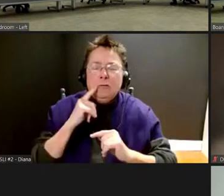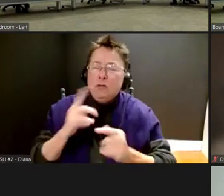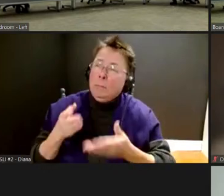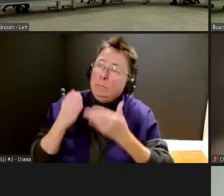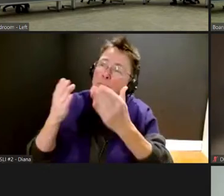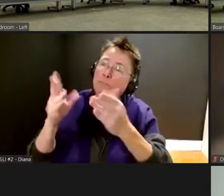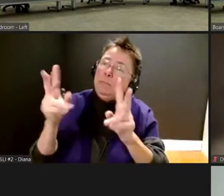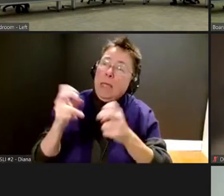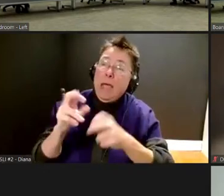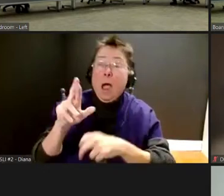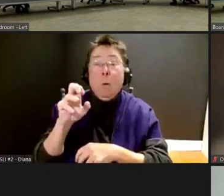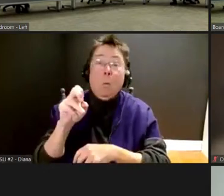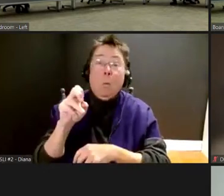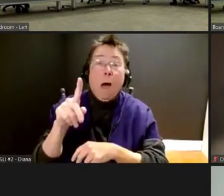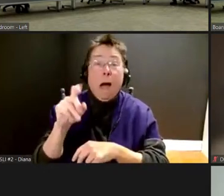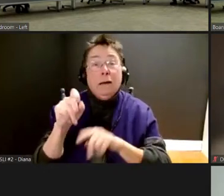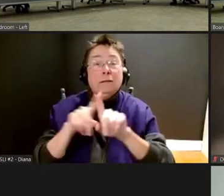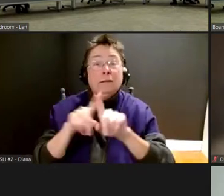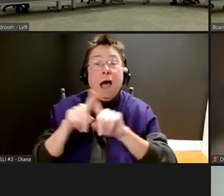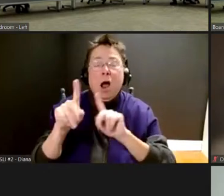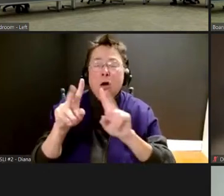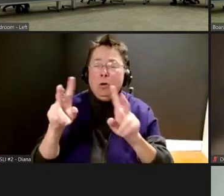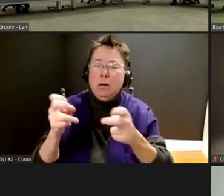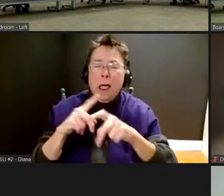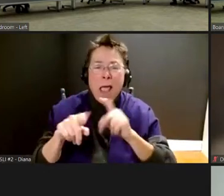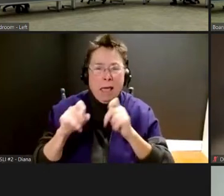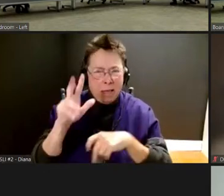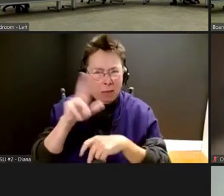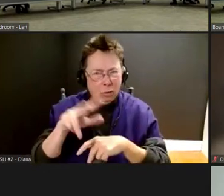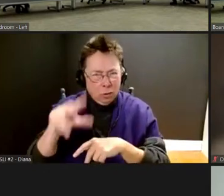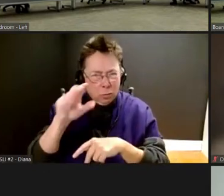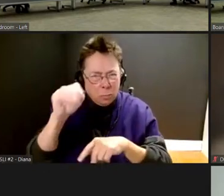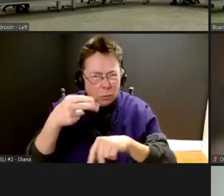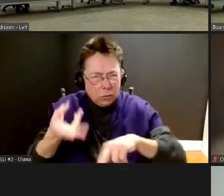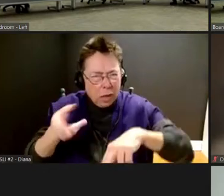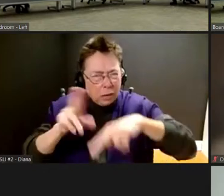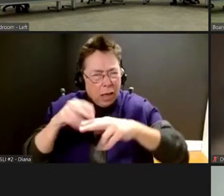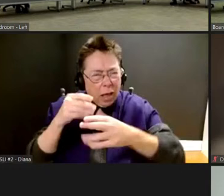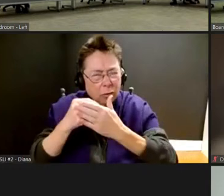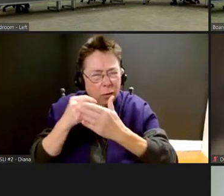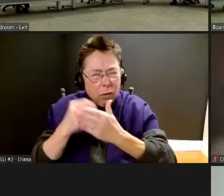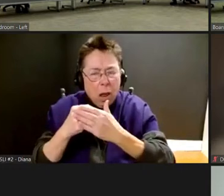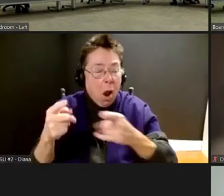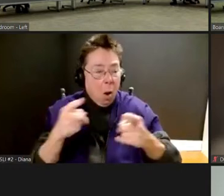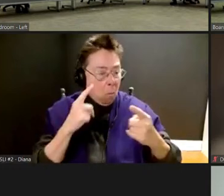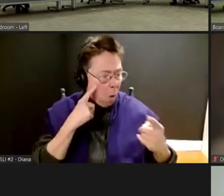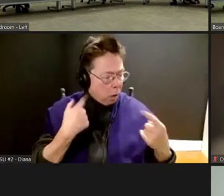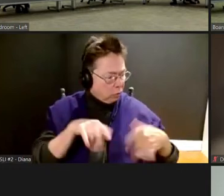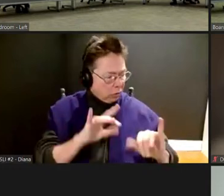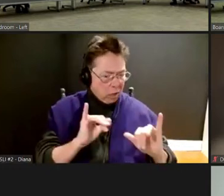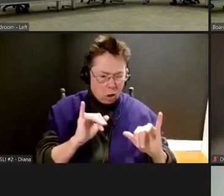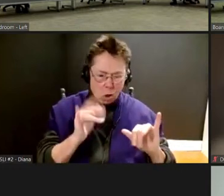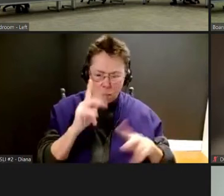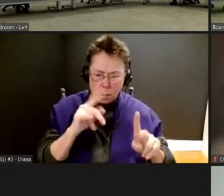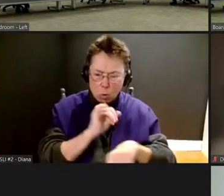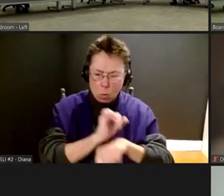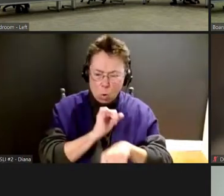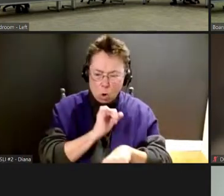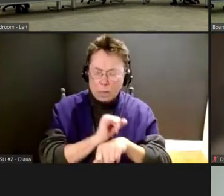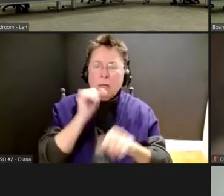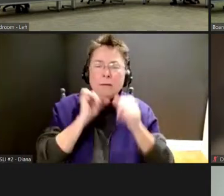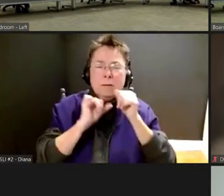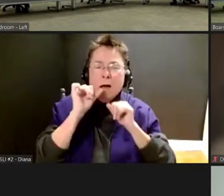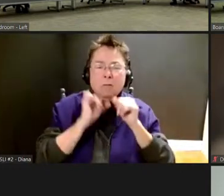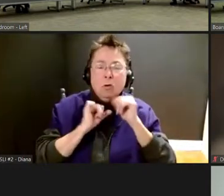quote, rock star, with an unprecedented 33% salary raise as frontline CTA workers continue to suffer. I see a board that